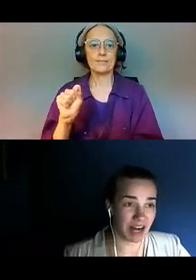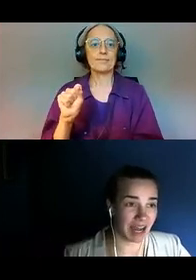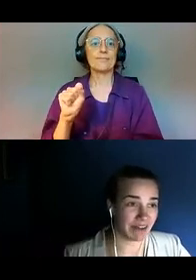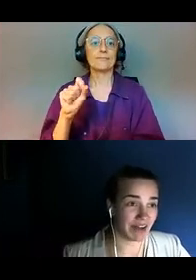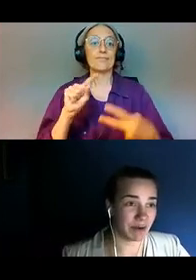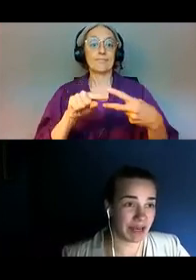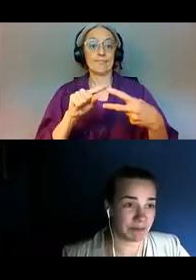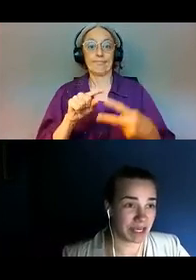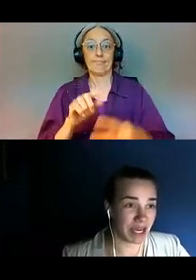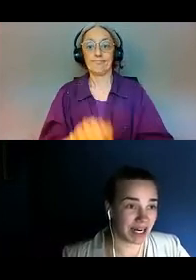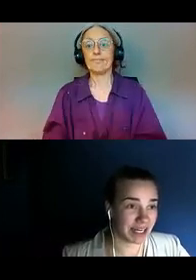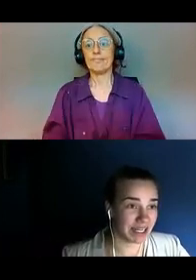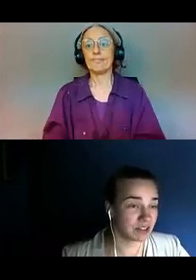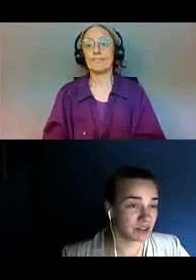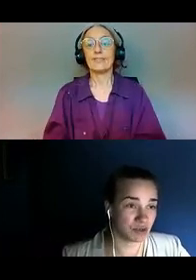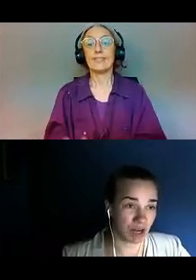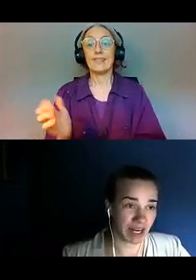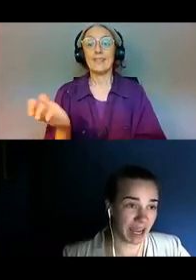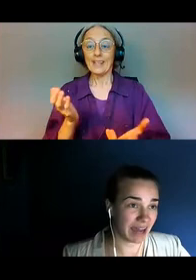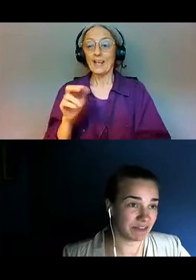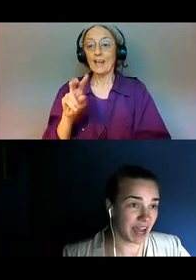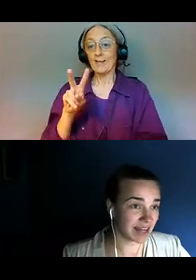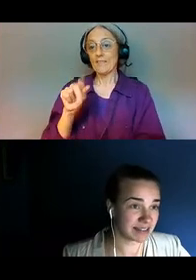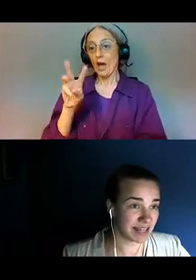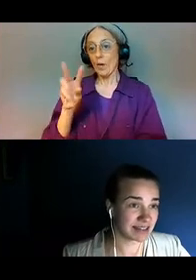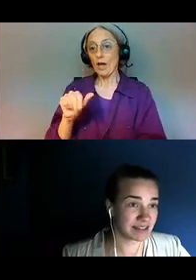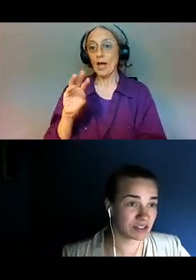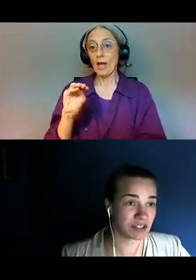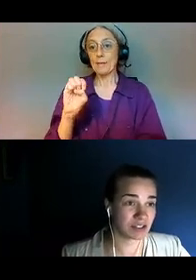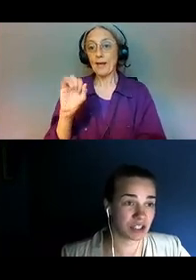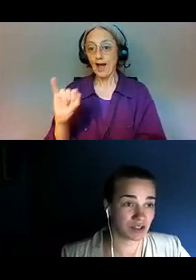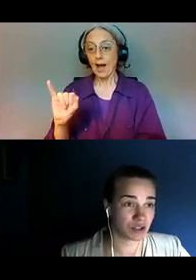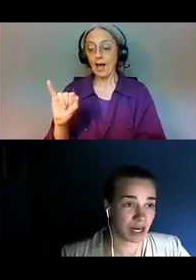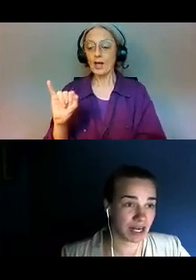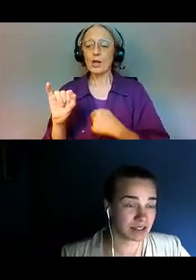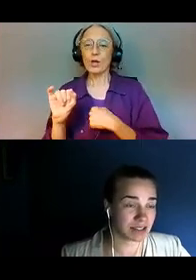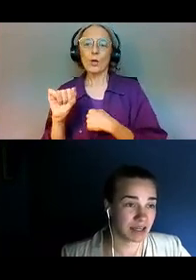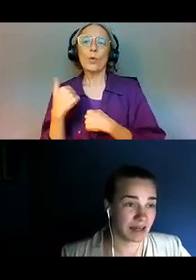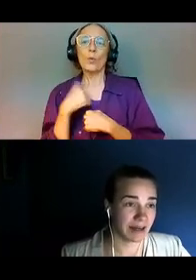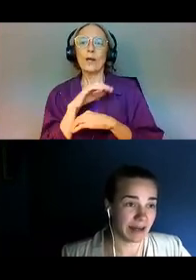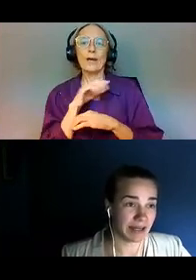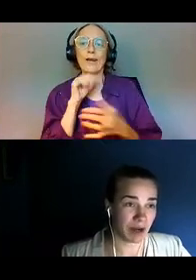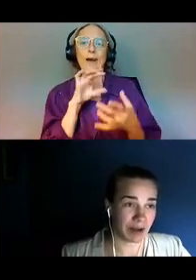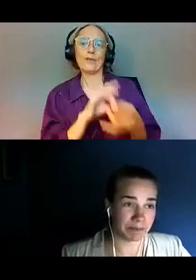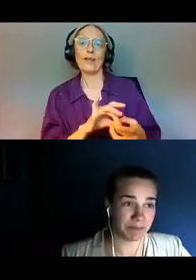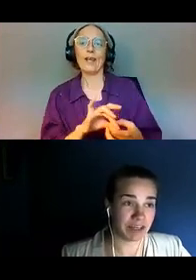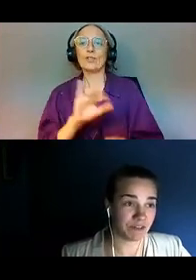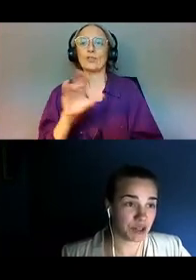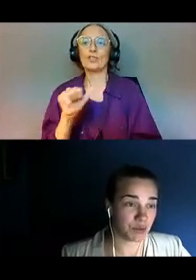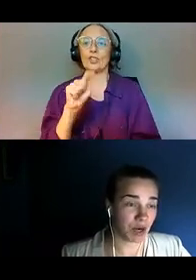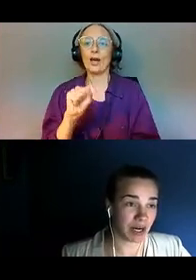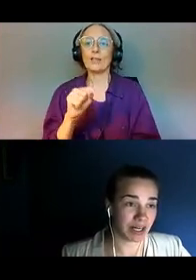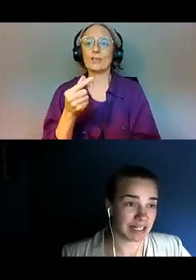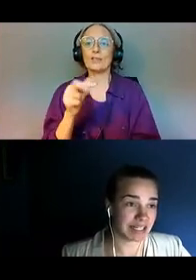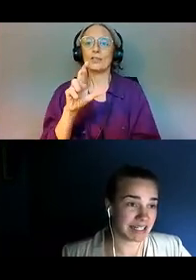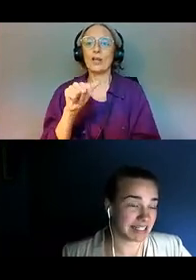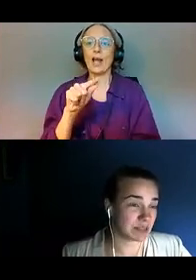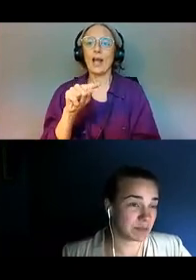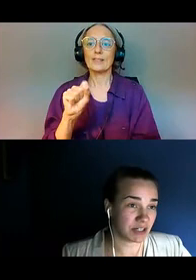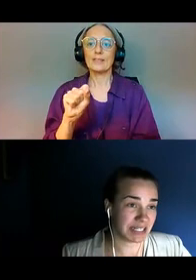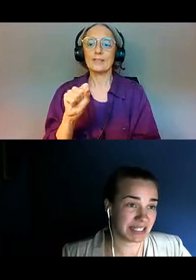we here at VAWA MEI do not have access to Just Grants. If you